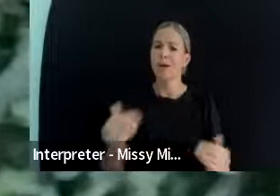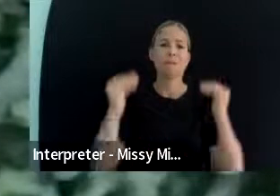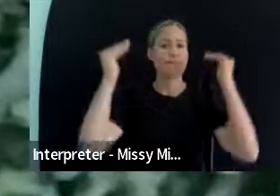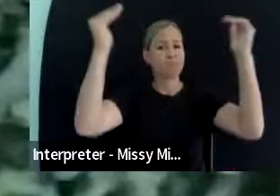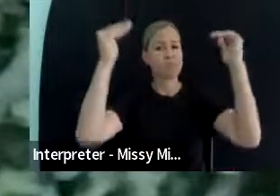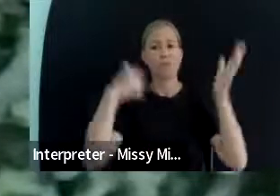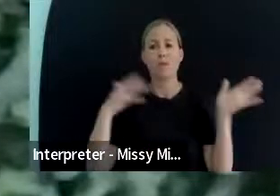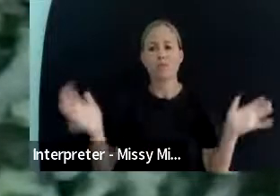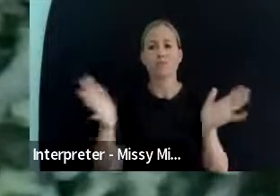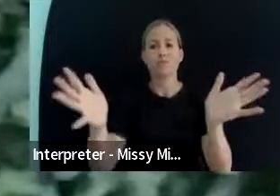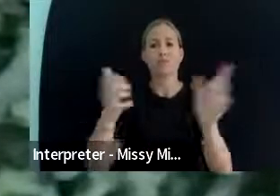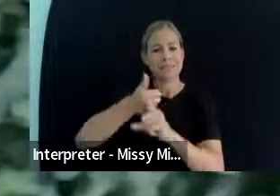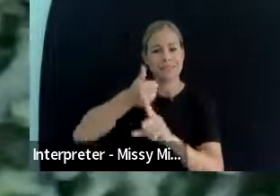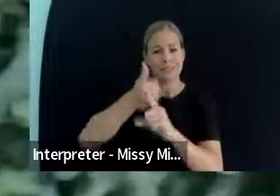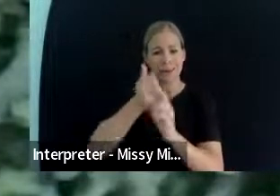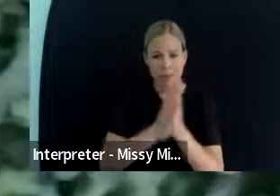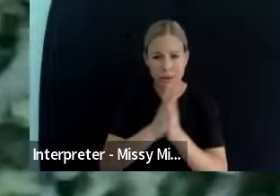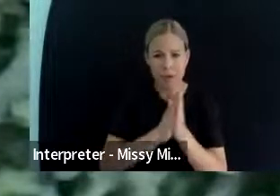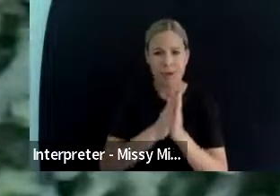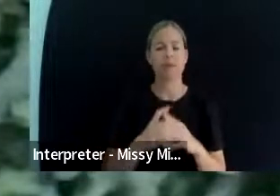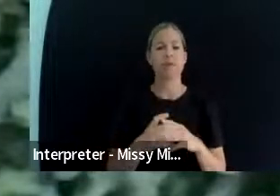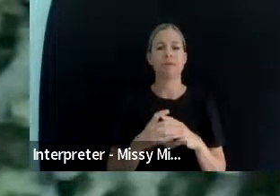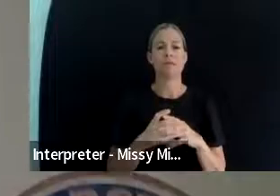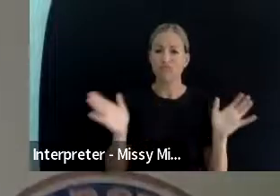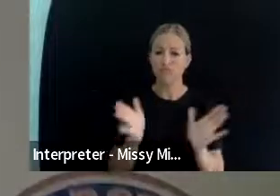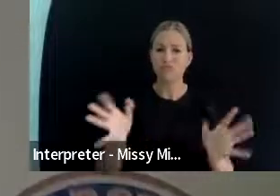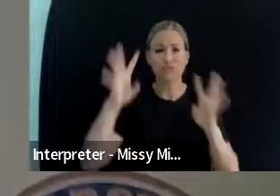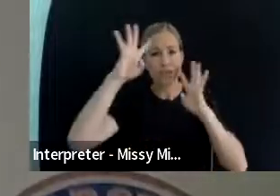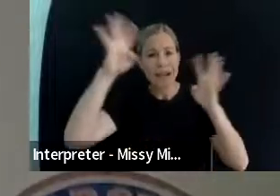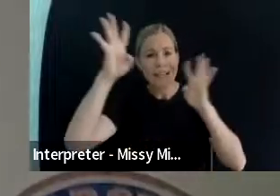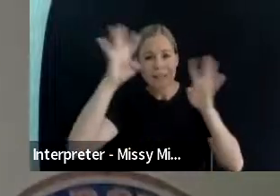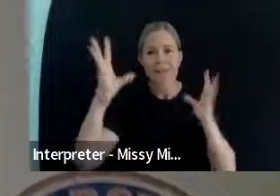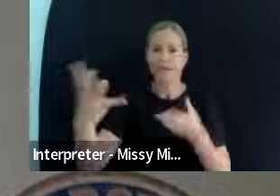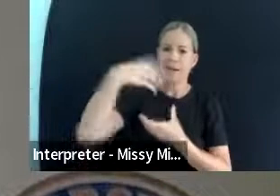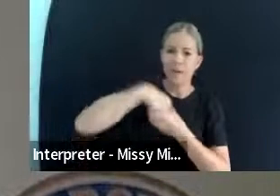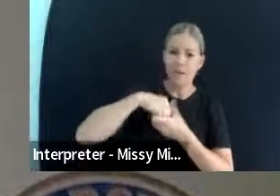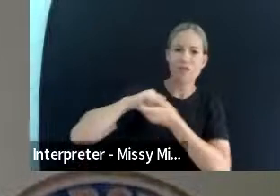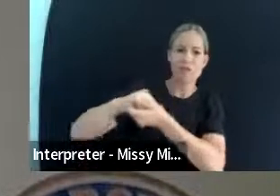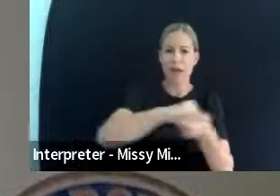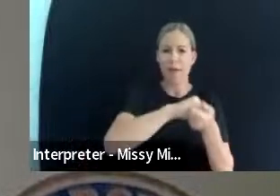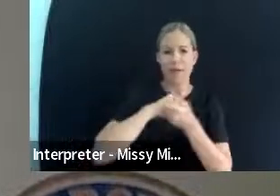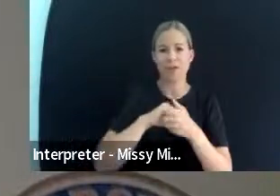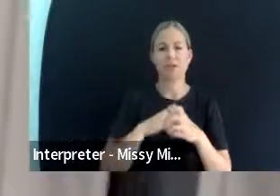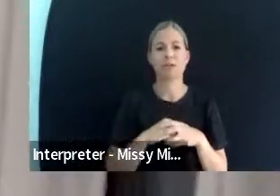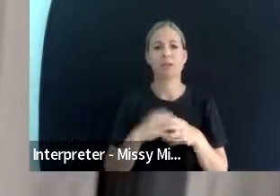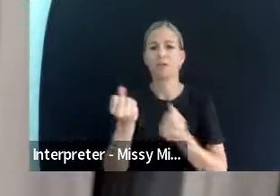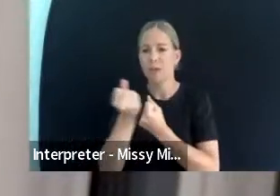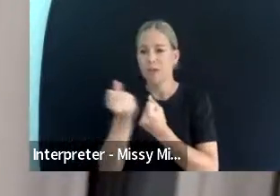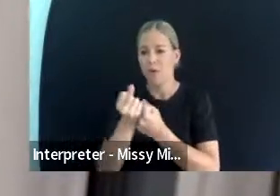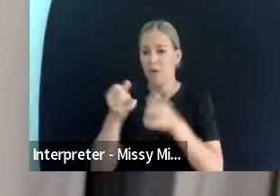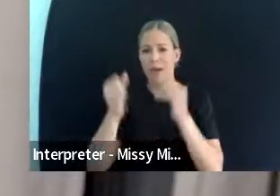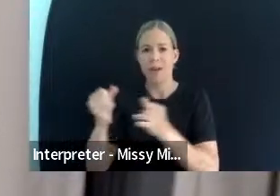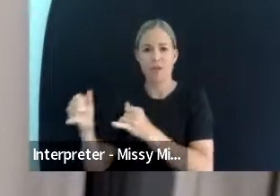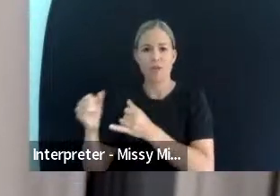foster creativity, innovation, and collaboration. We support individual and organizational learning. We engage